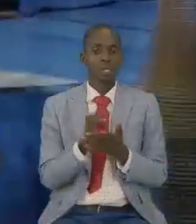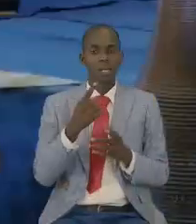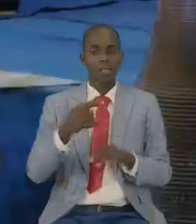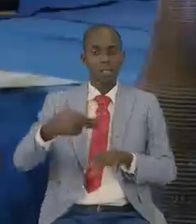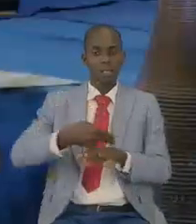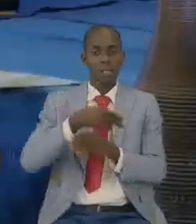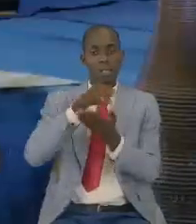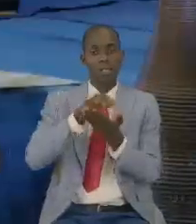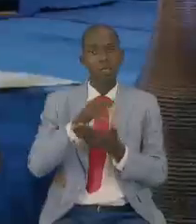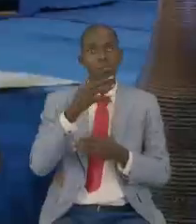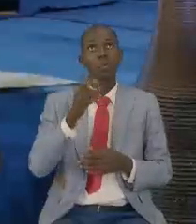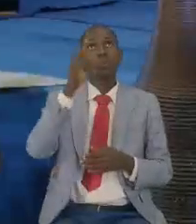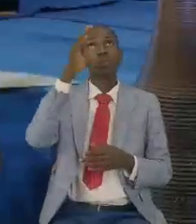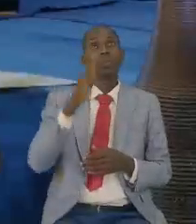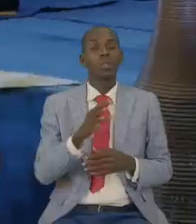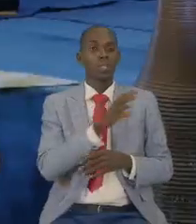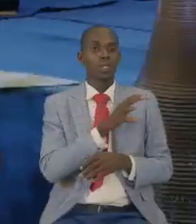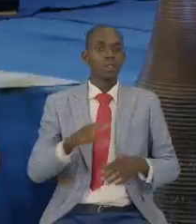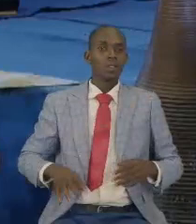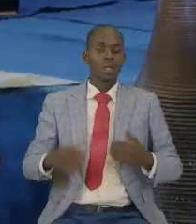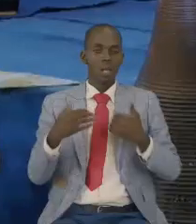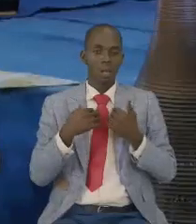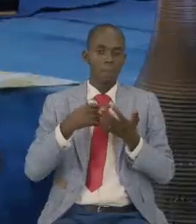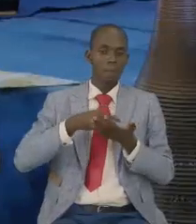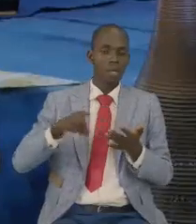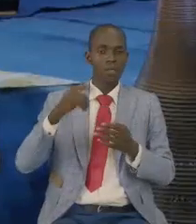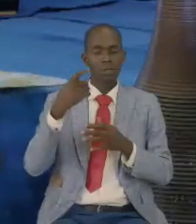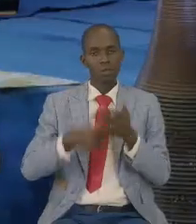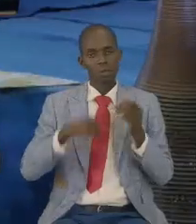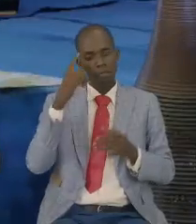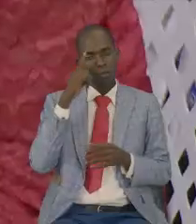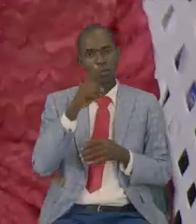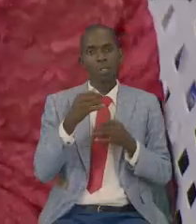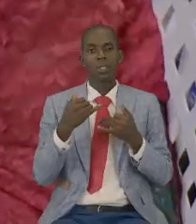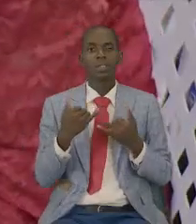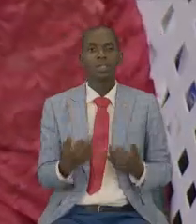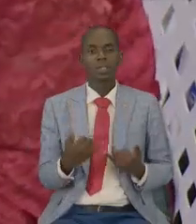the price for you. Now redemption has come to you,